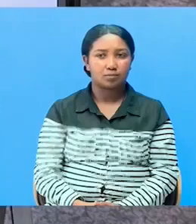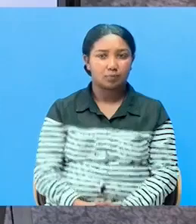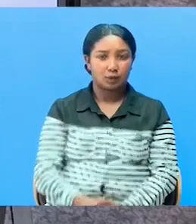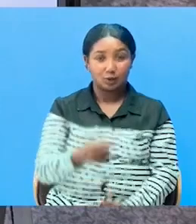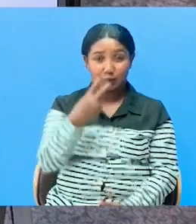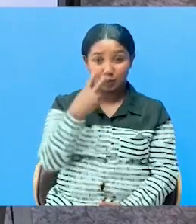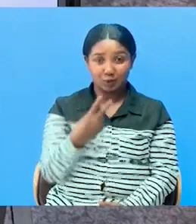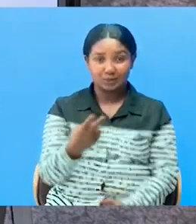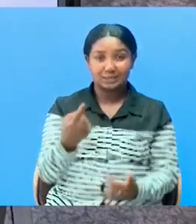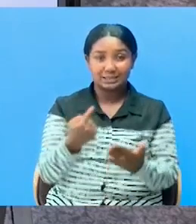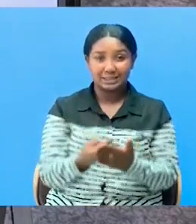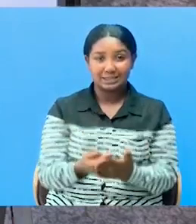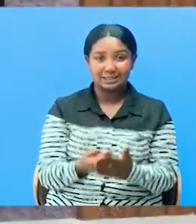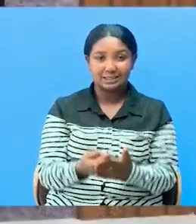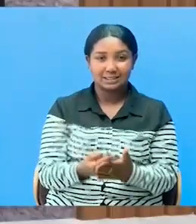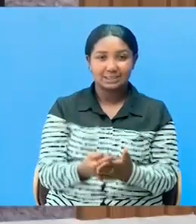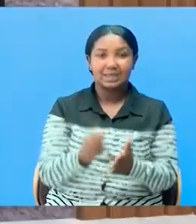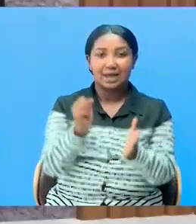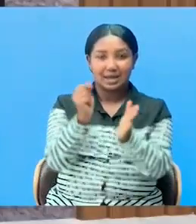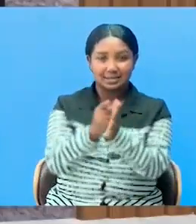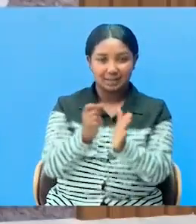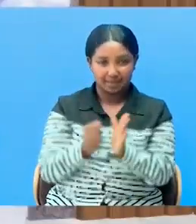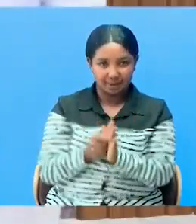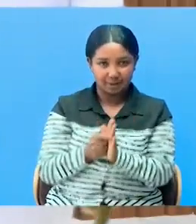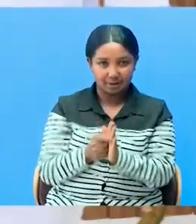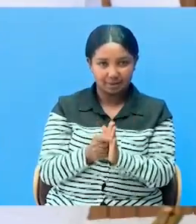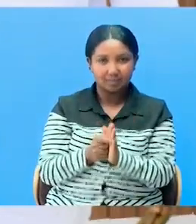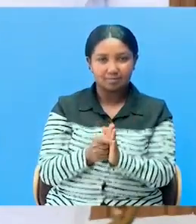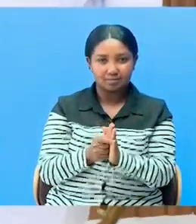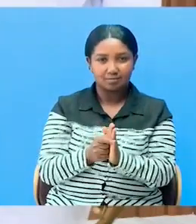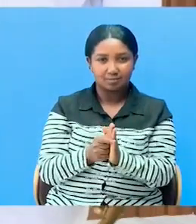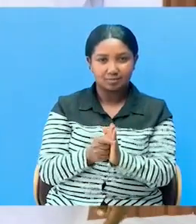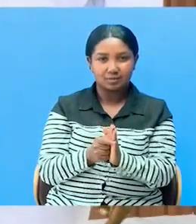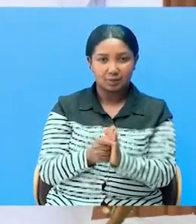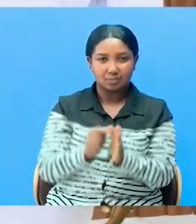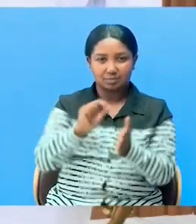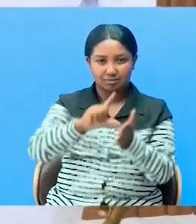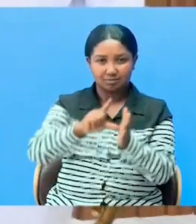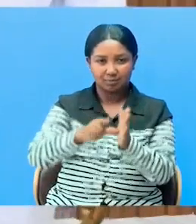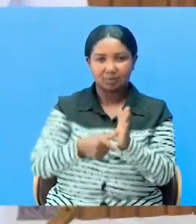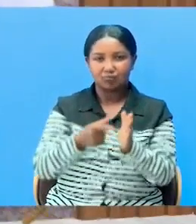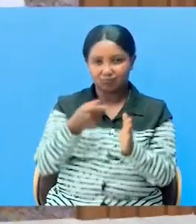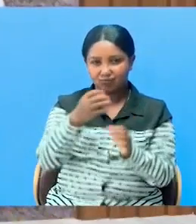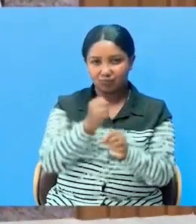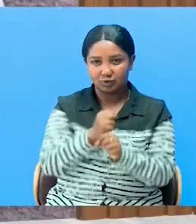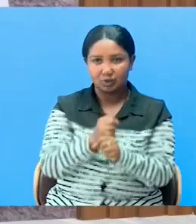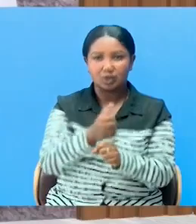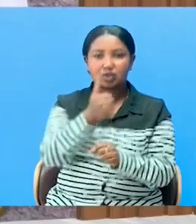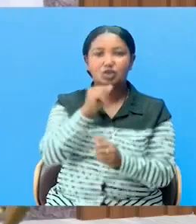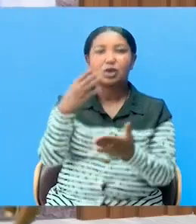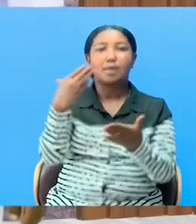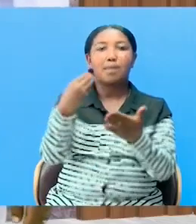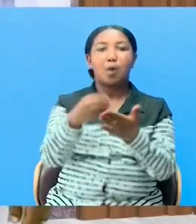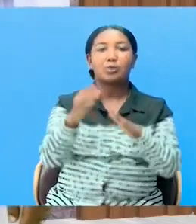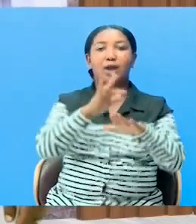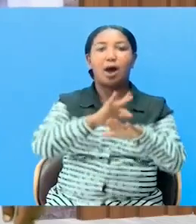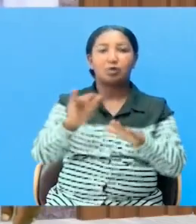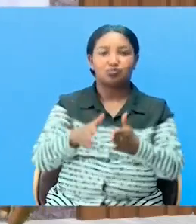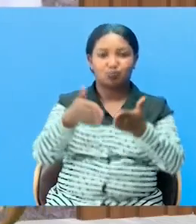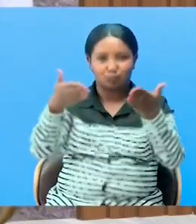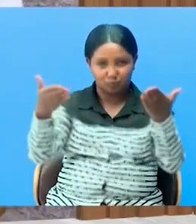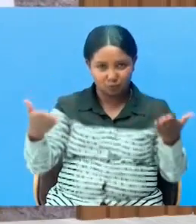Look at this example. Let me give some minute for you to do this activity. She bought dash